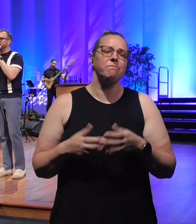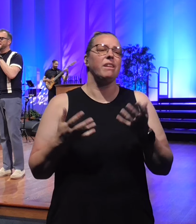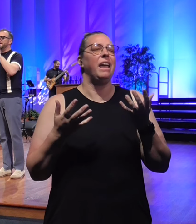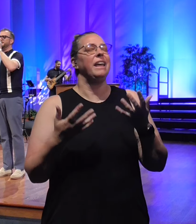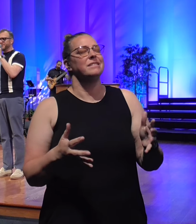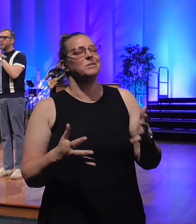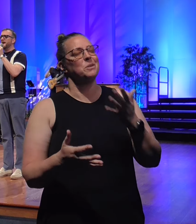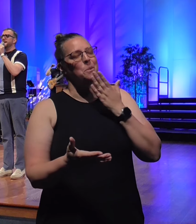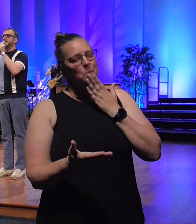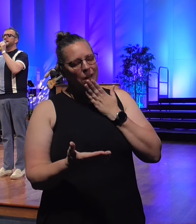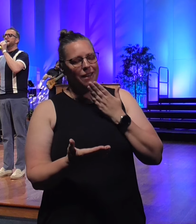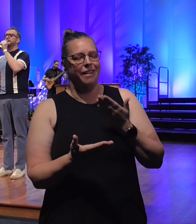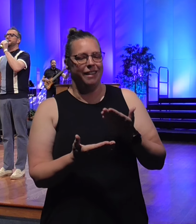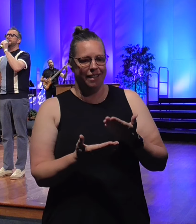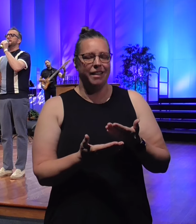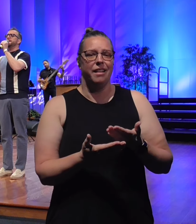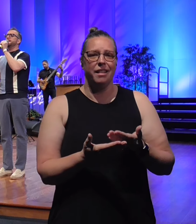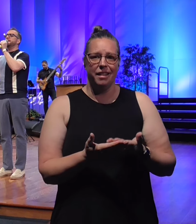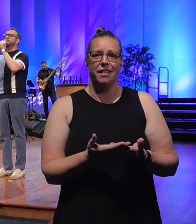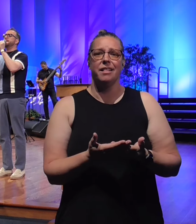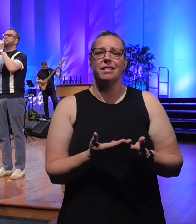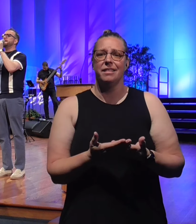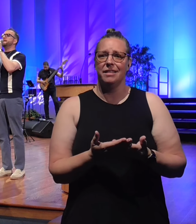It is